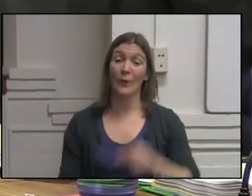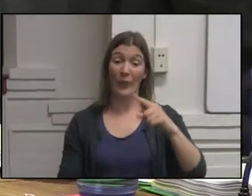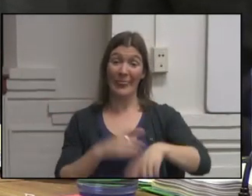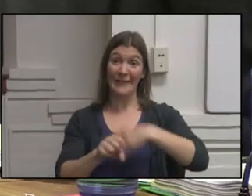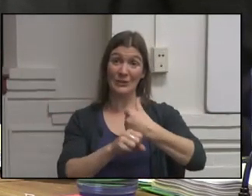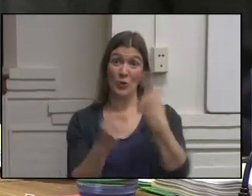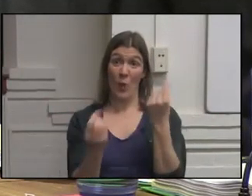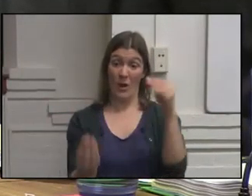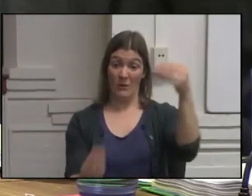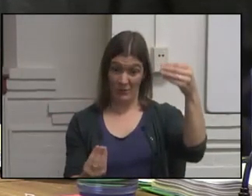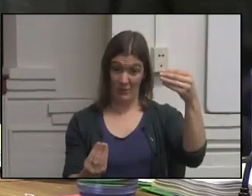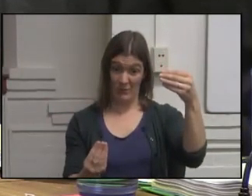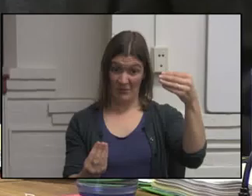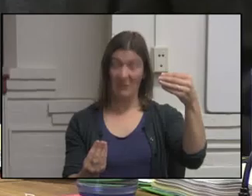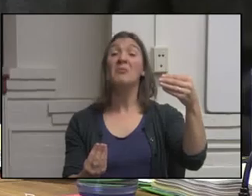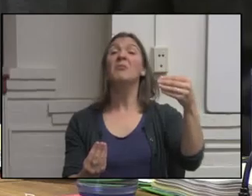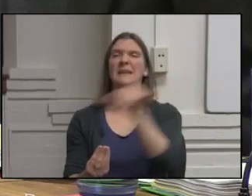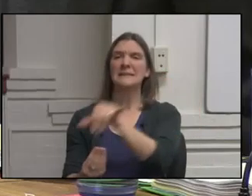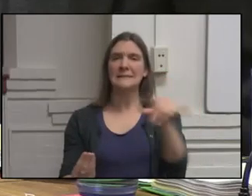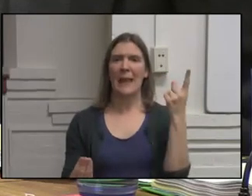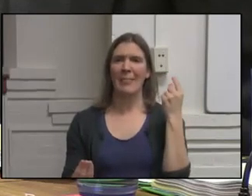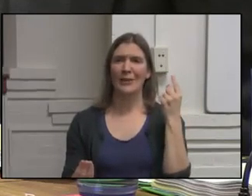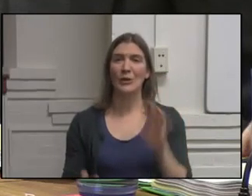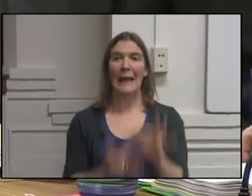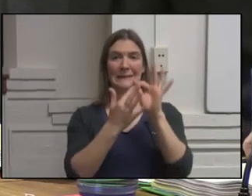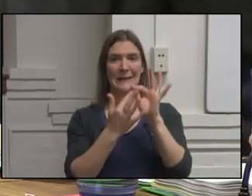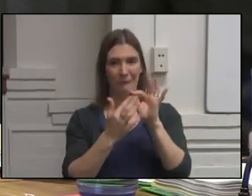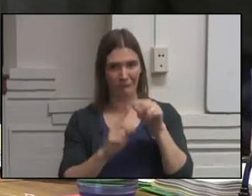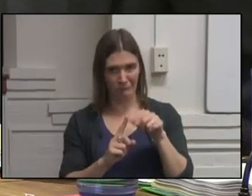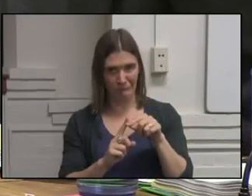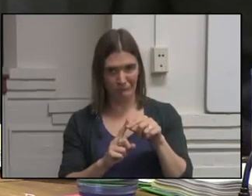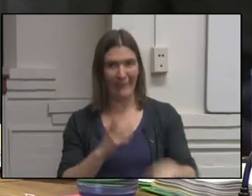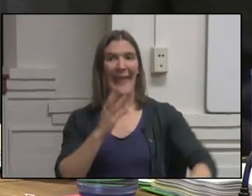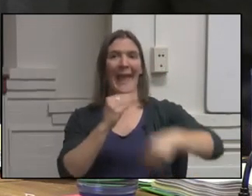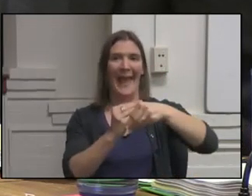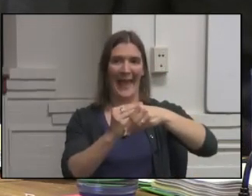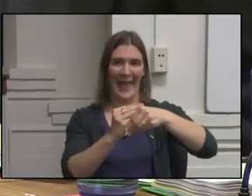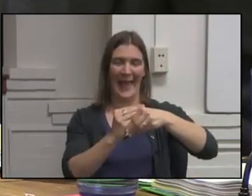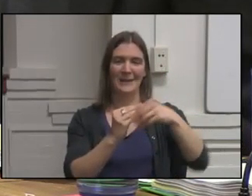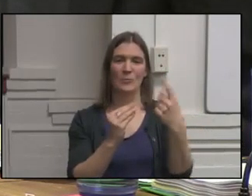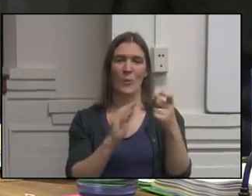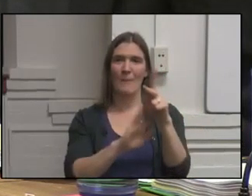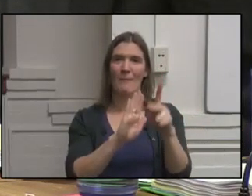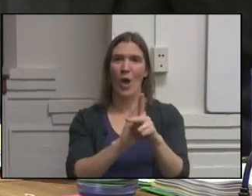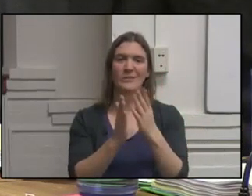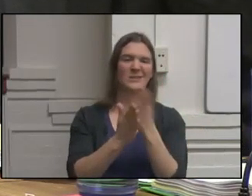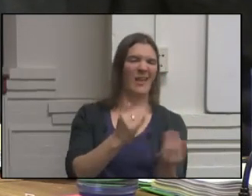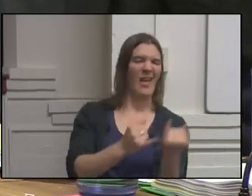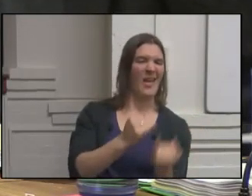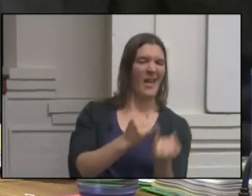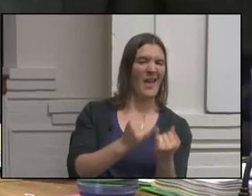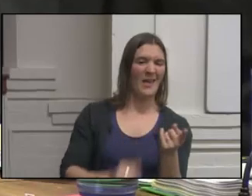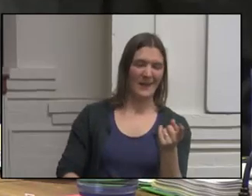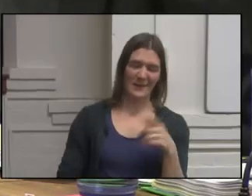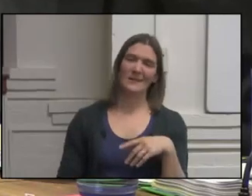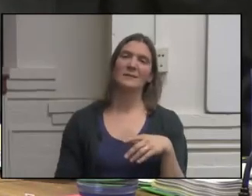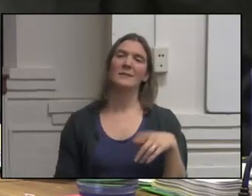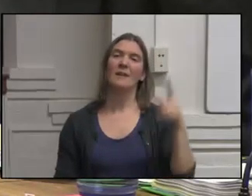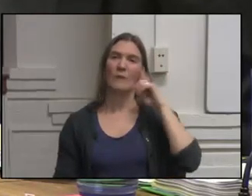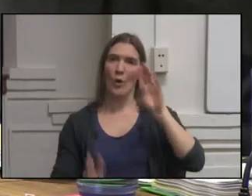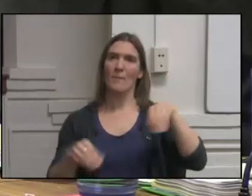before you tonight is identical to what it was last year, except that it has an additional policy near the end of it that